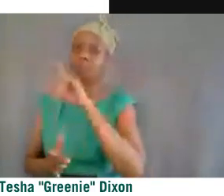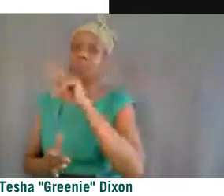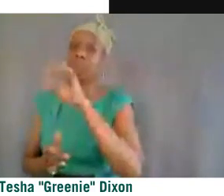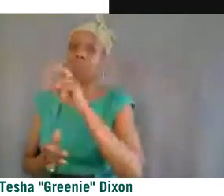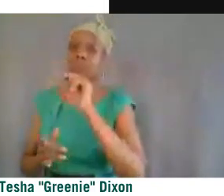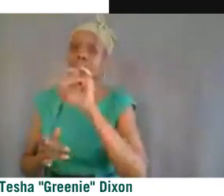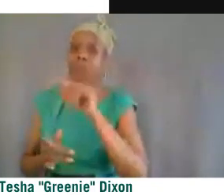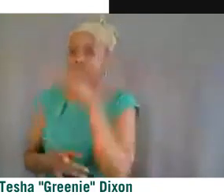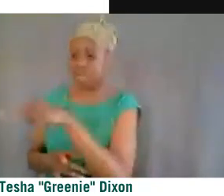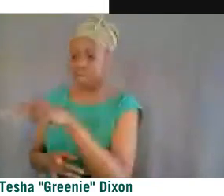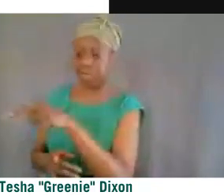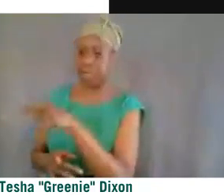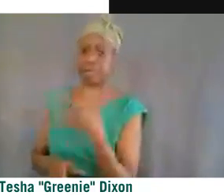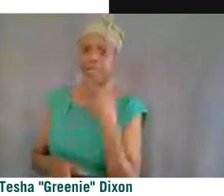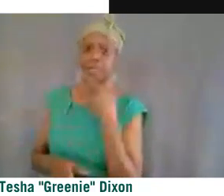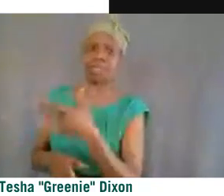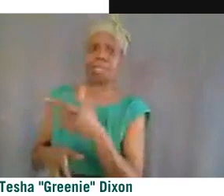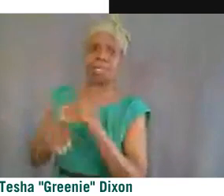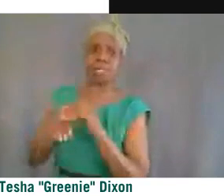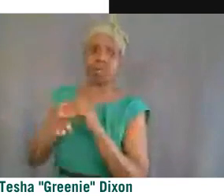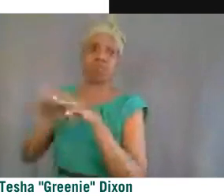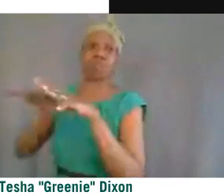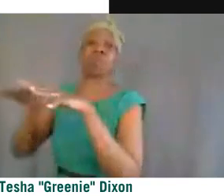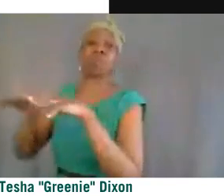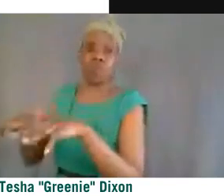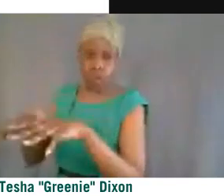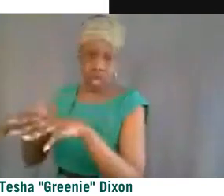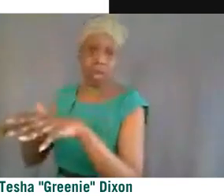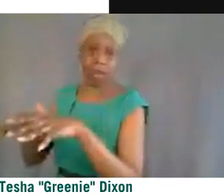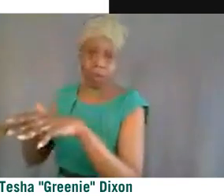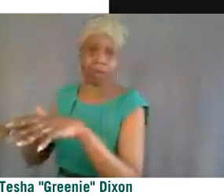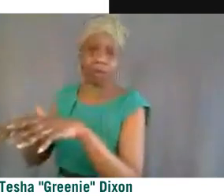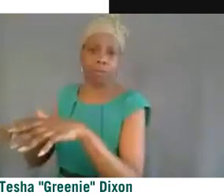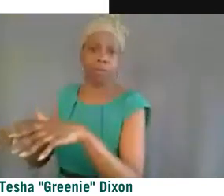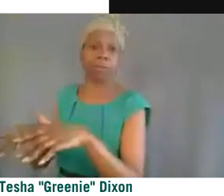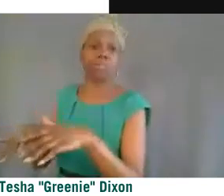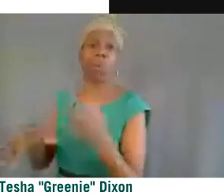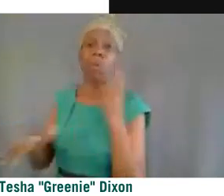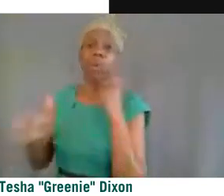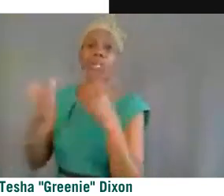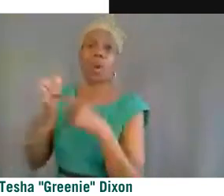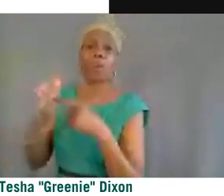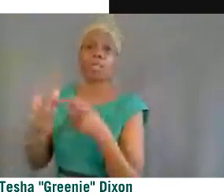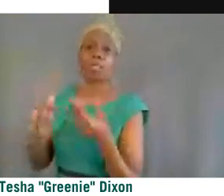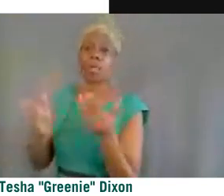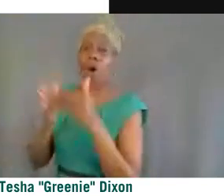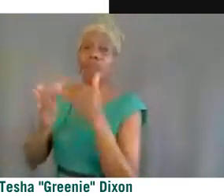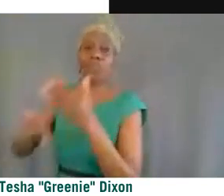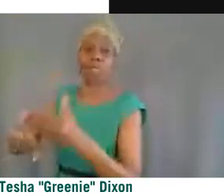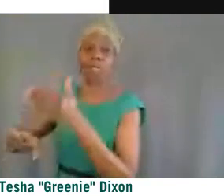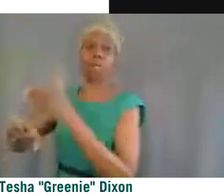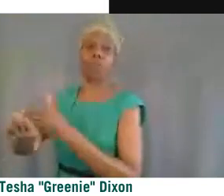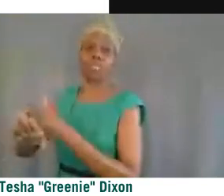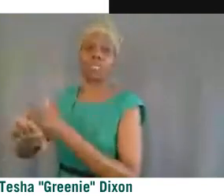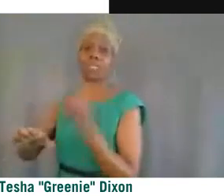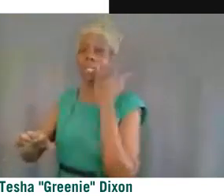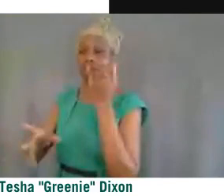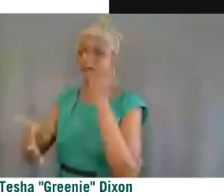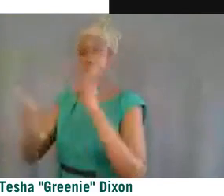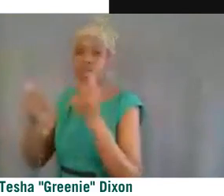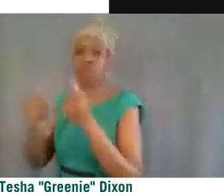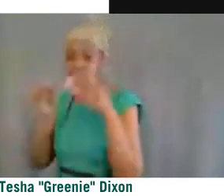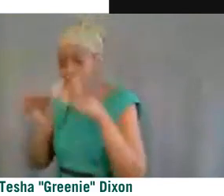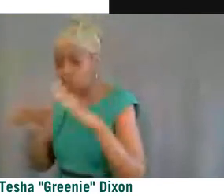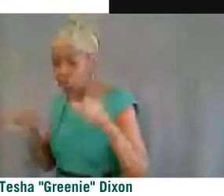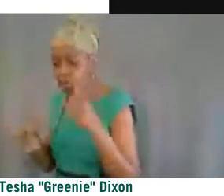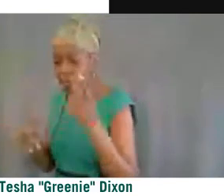So we often find that dystonia increases when, say, somebody's trying to focus on doing something with one limb, and